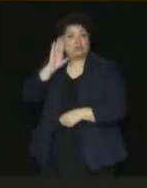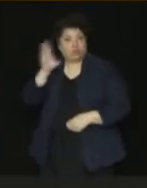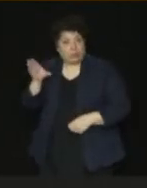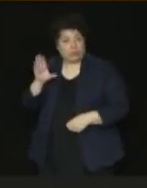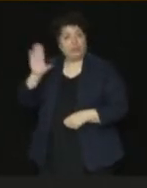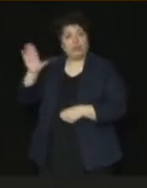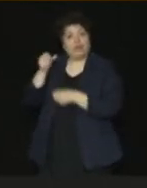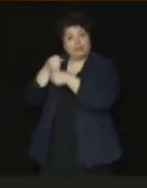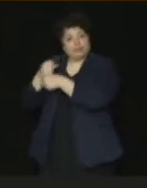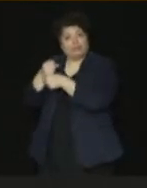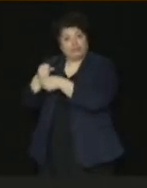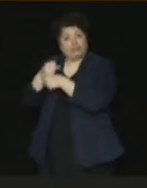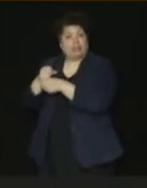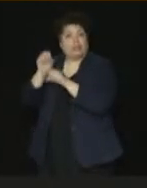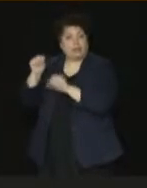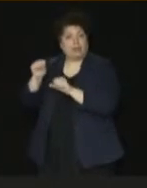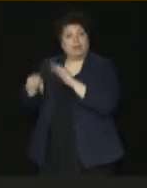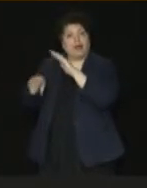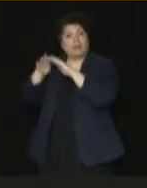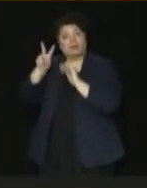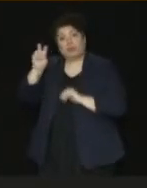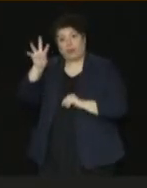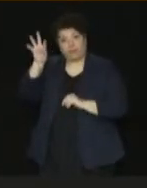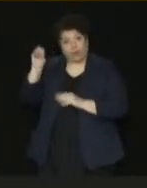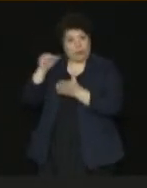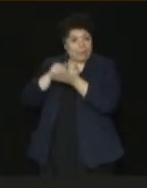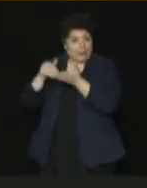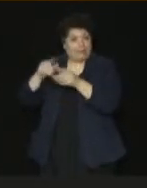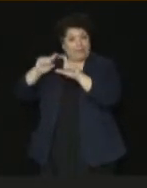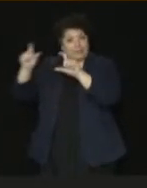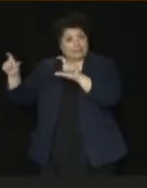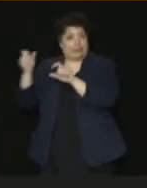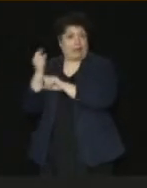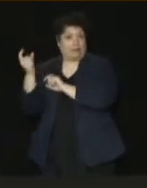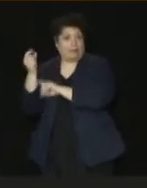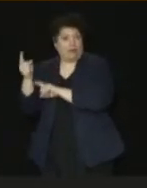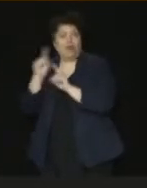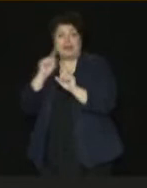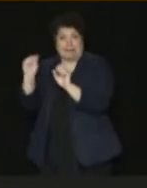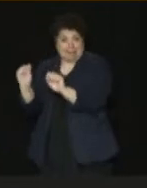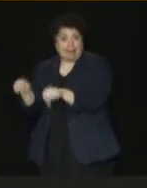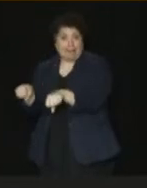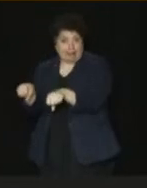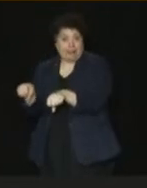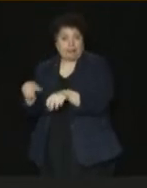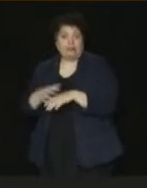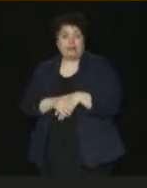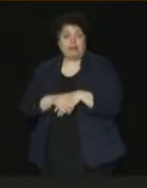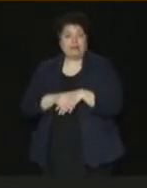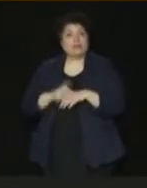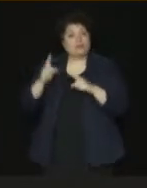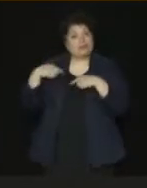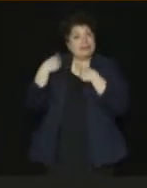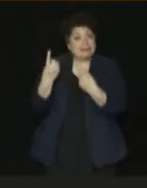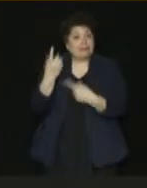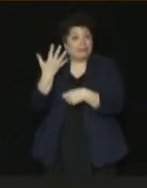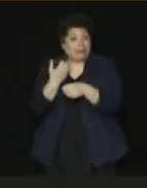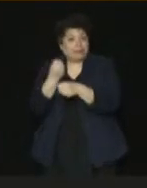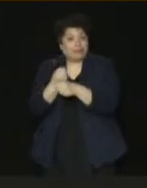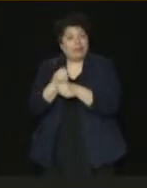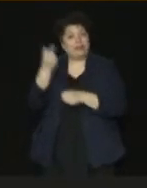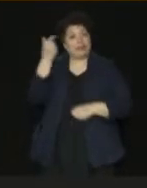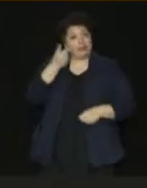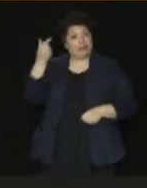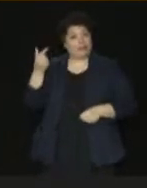producing up to 240 million vaccine doses yearly. Over the past 5 years, our government